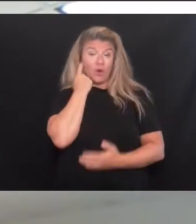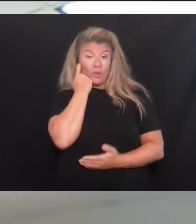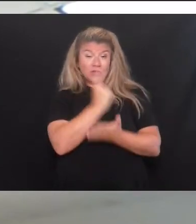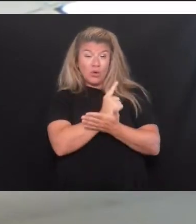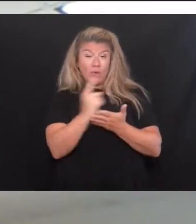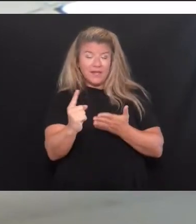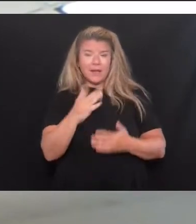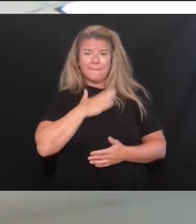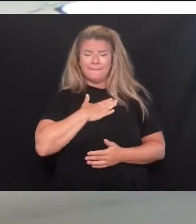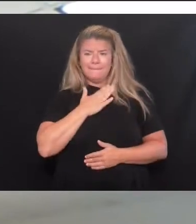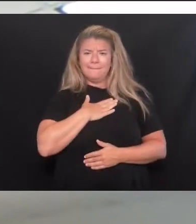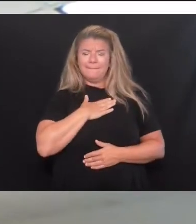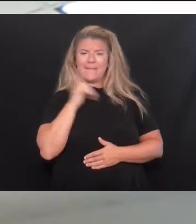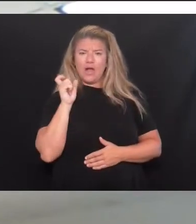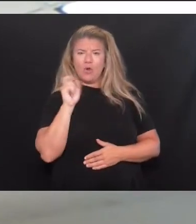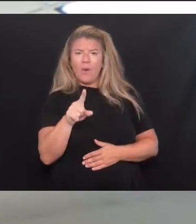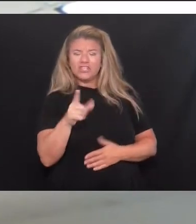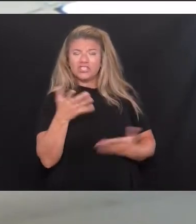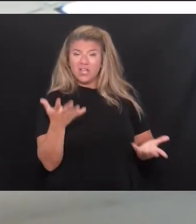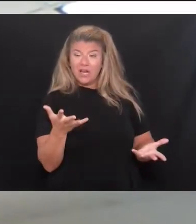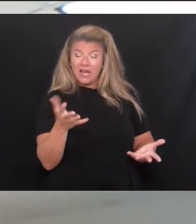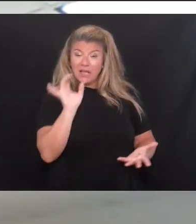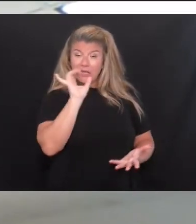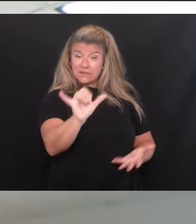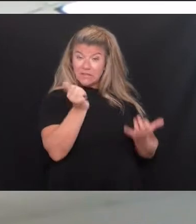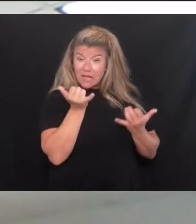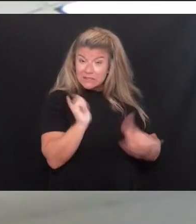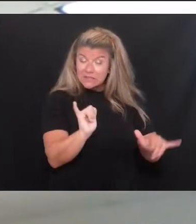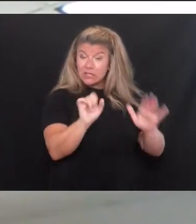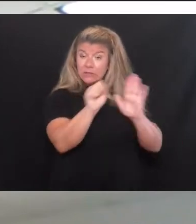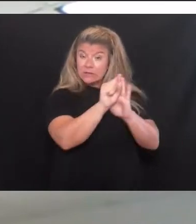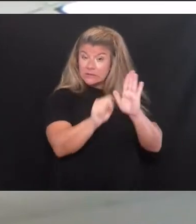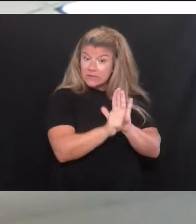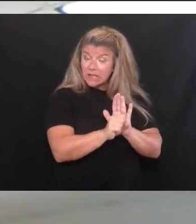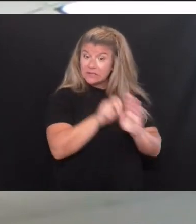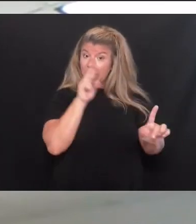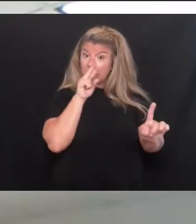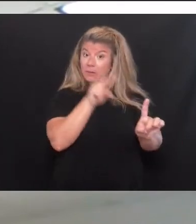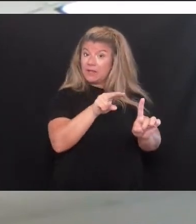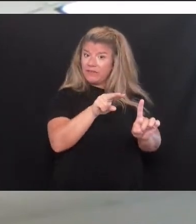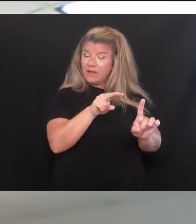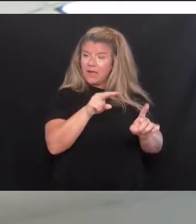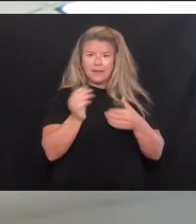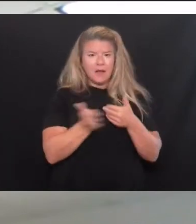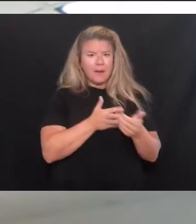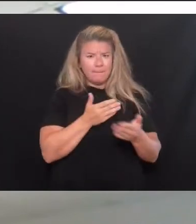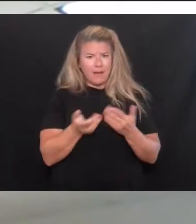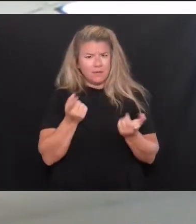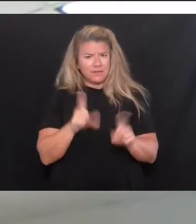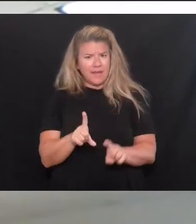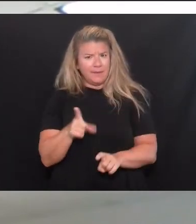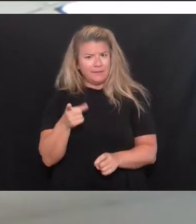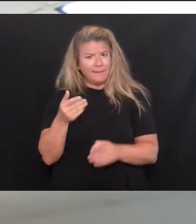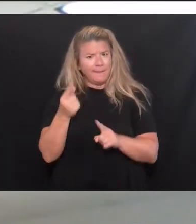And my question is to the governor. Governor, is that still the state's stance despite what our reports are